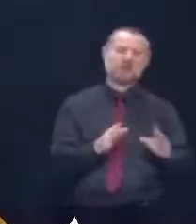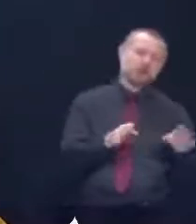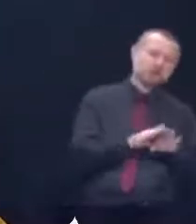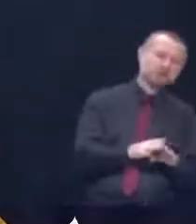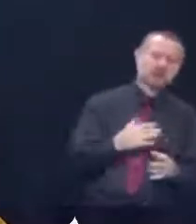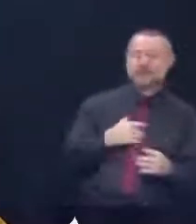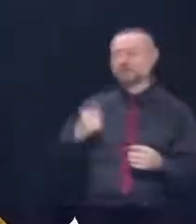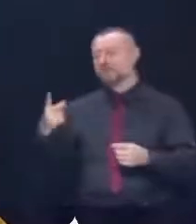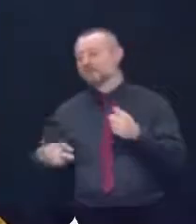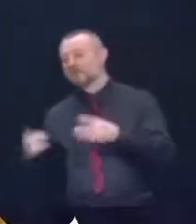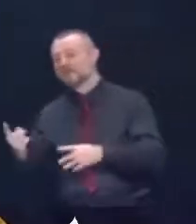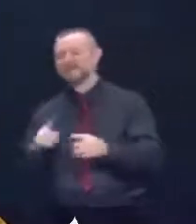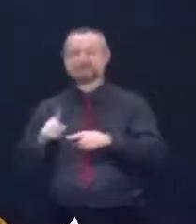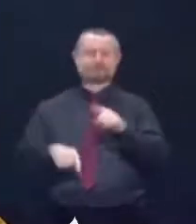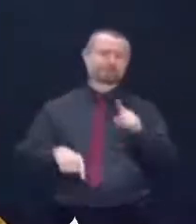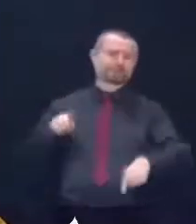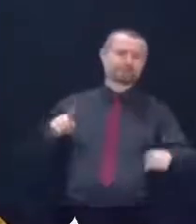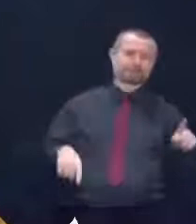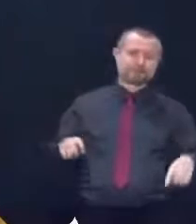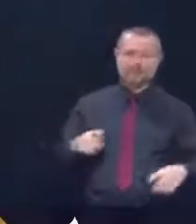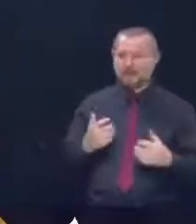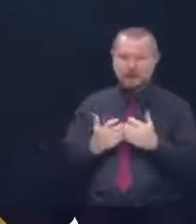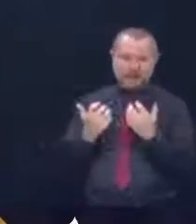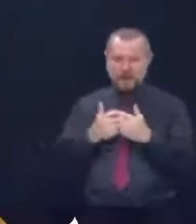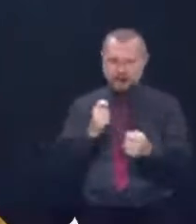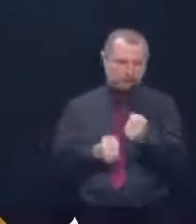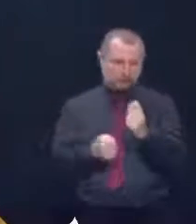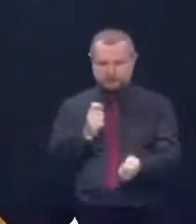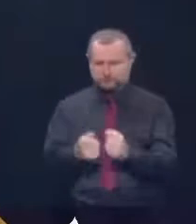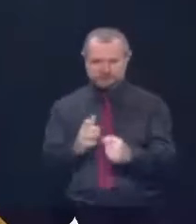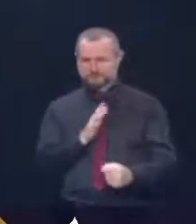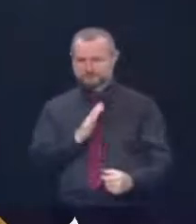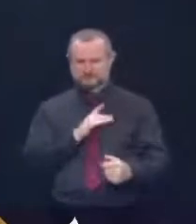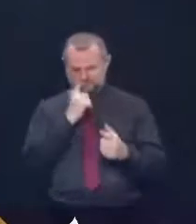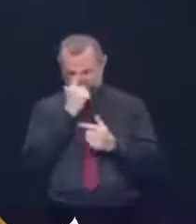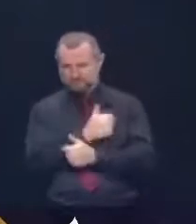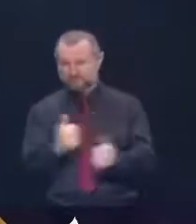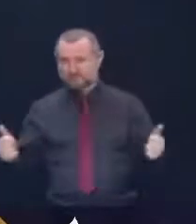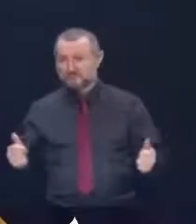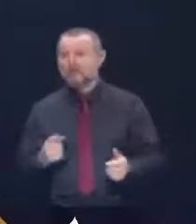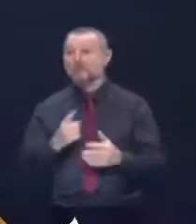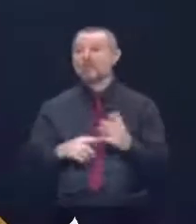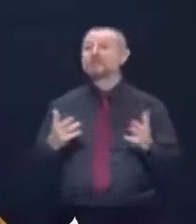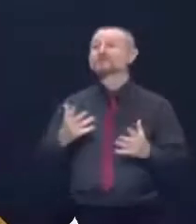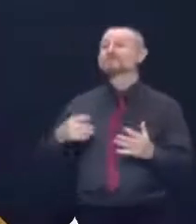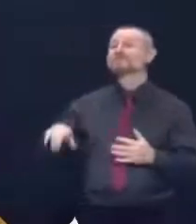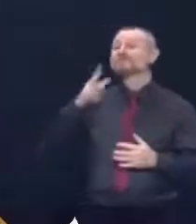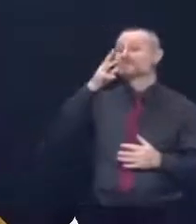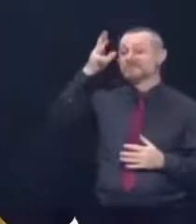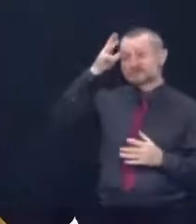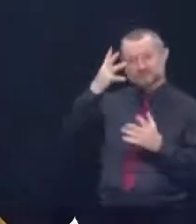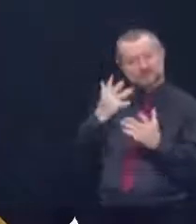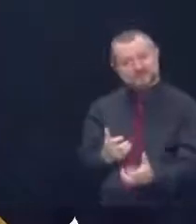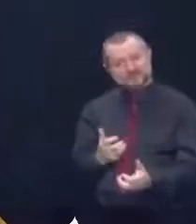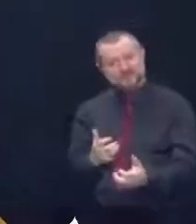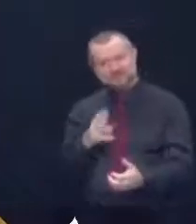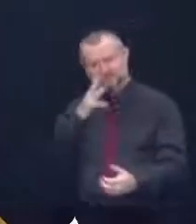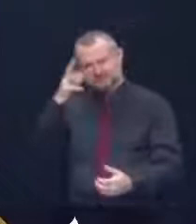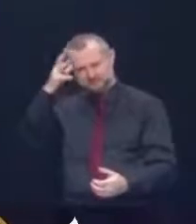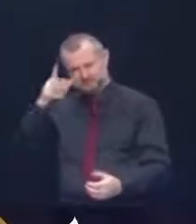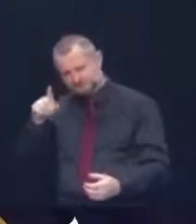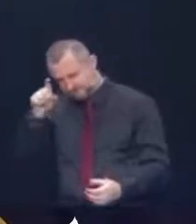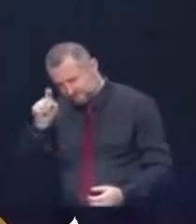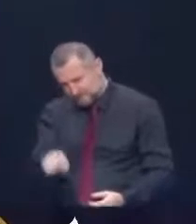remote, some do a combination, whatever the parents wanted. The one thing I insisted on was I said, consult